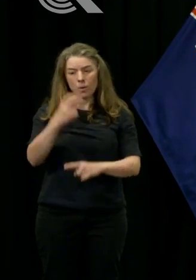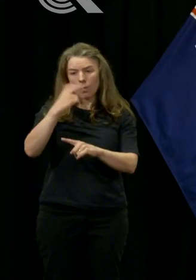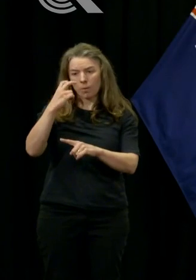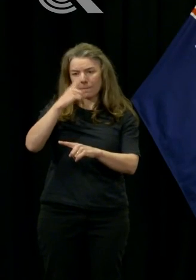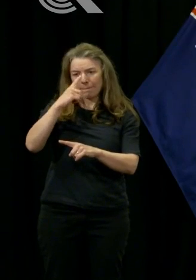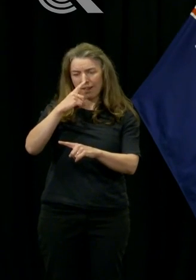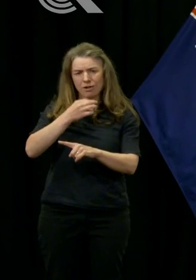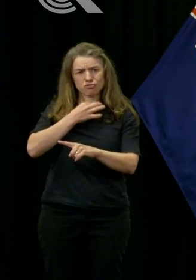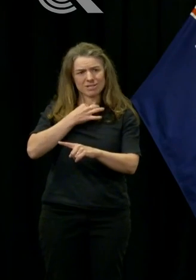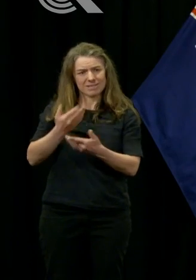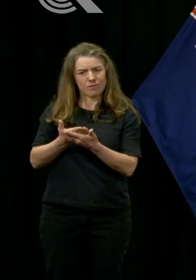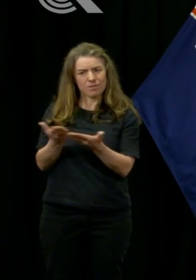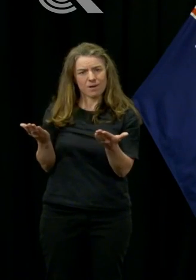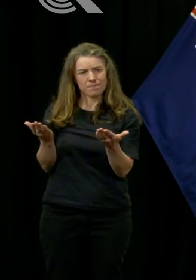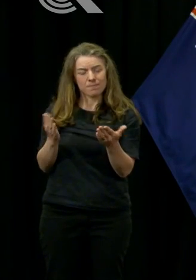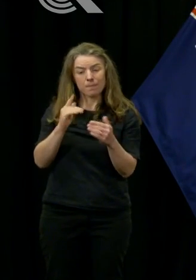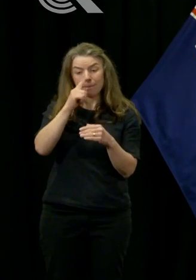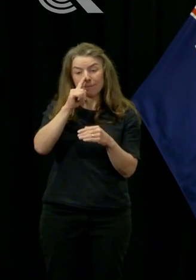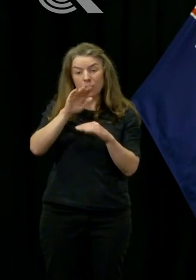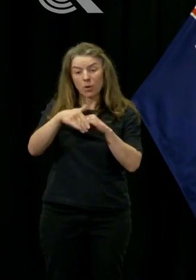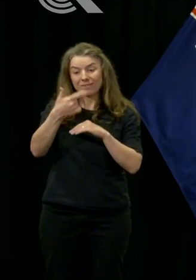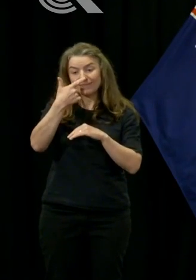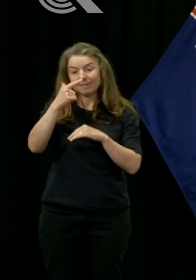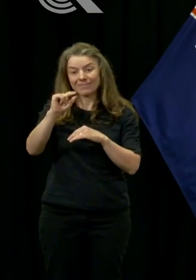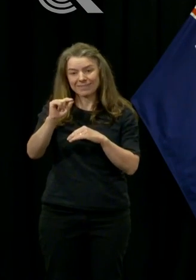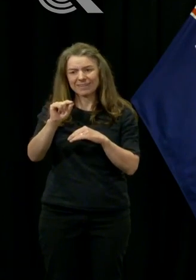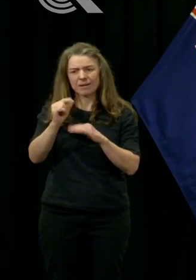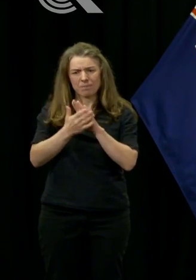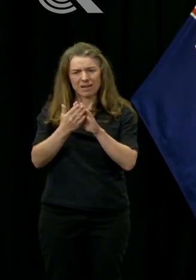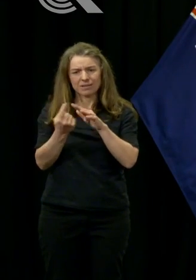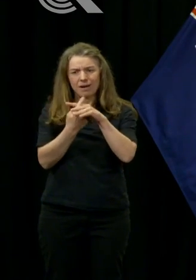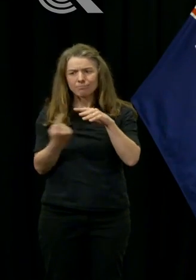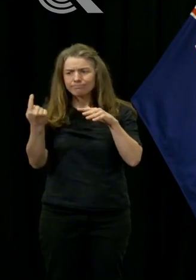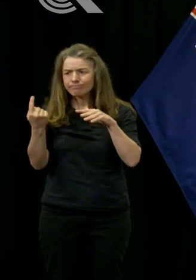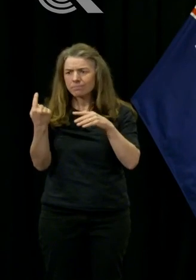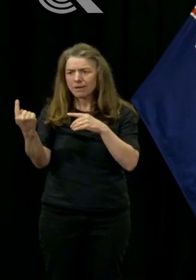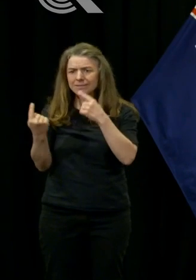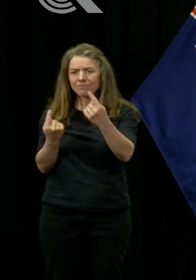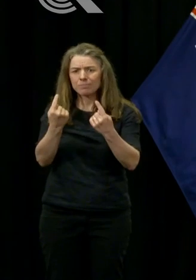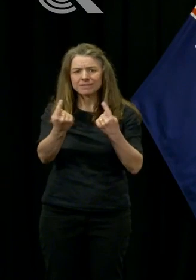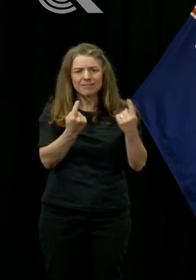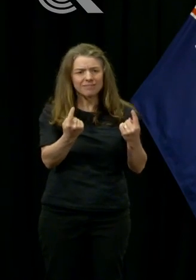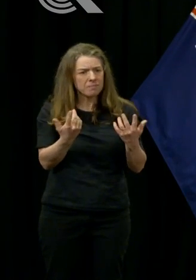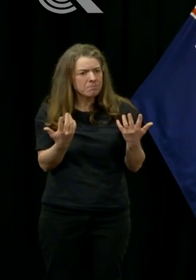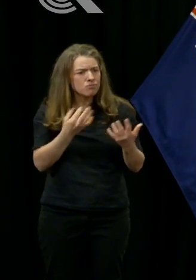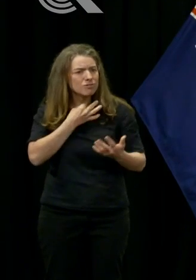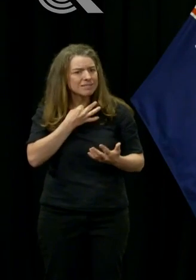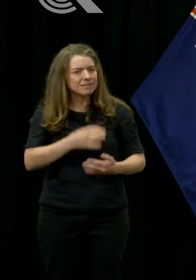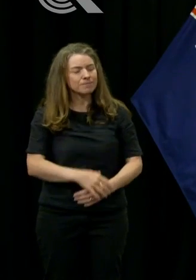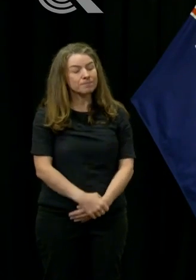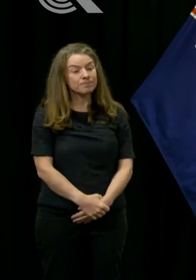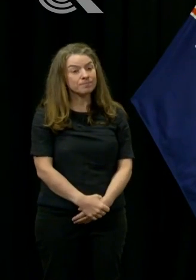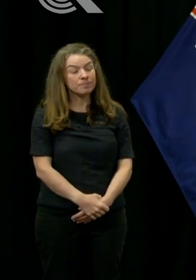because they're now going to be people over 70 moving into effective isolation? What we're saying to those who are